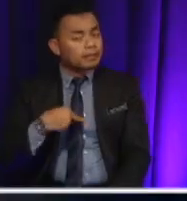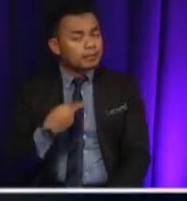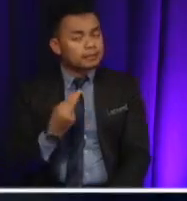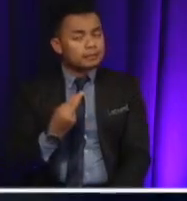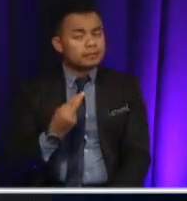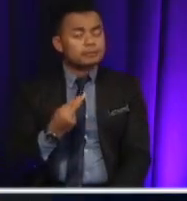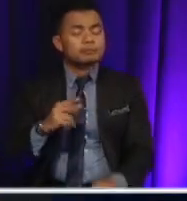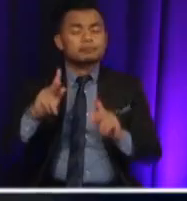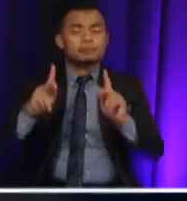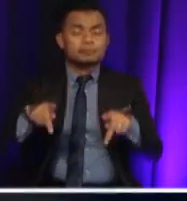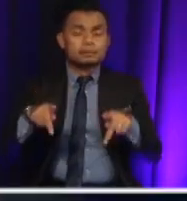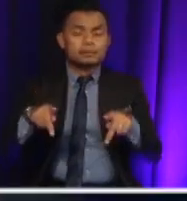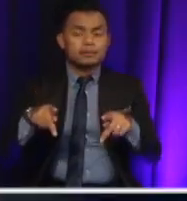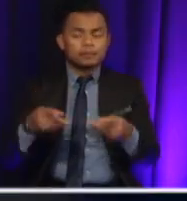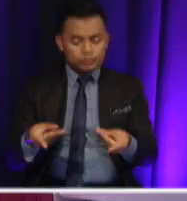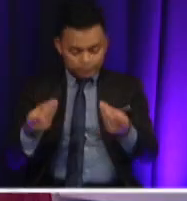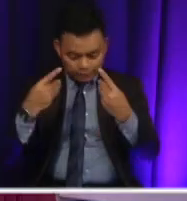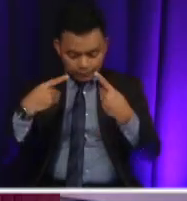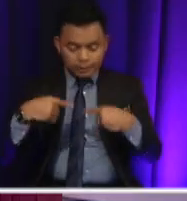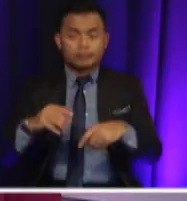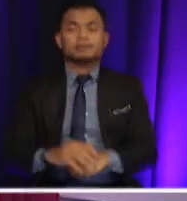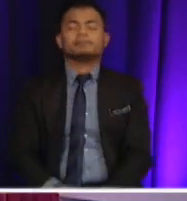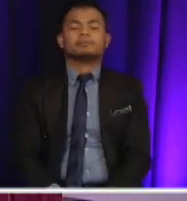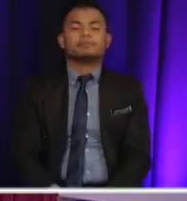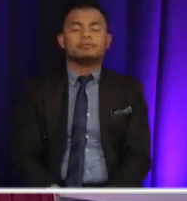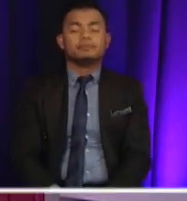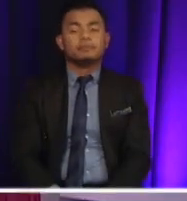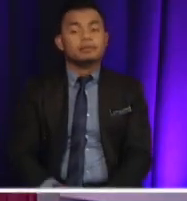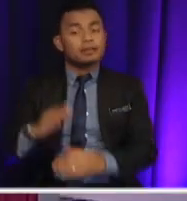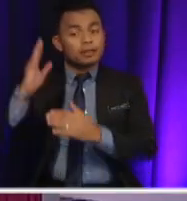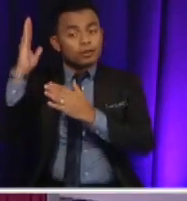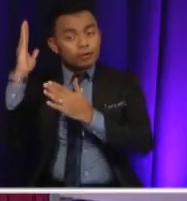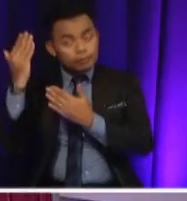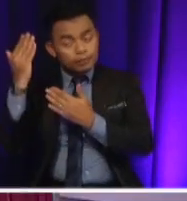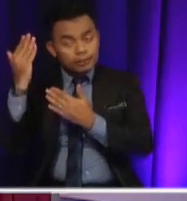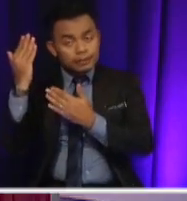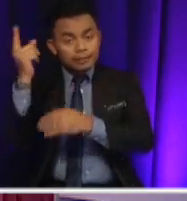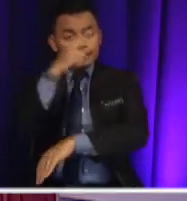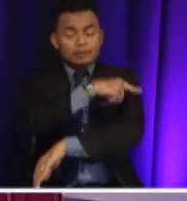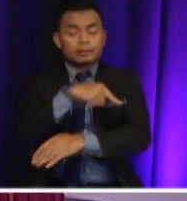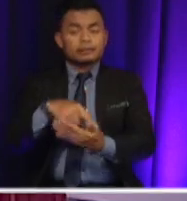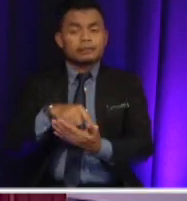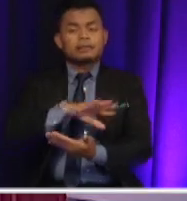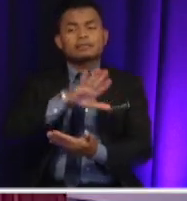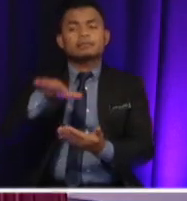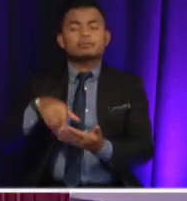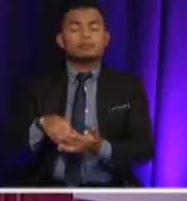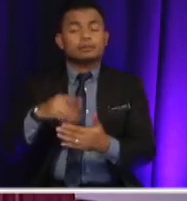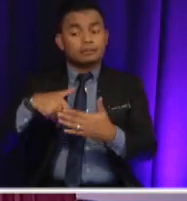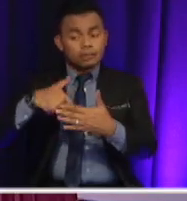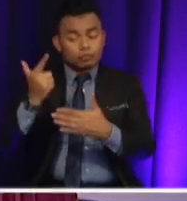we are reciting the poem, right? So, hopefully with today's lesson, all of you out there